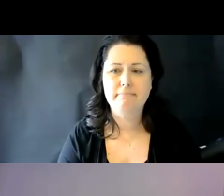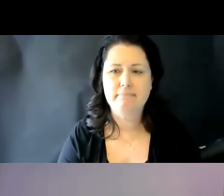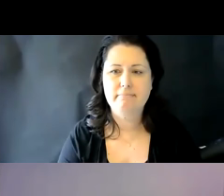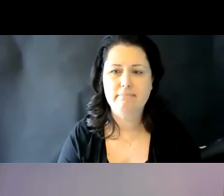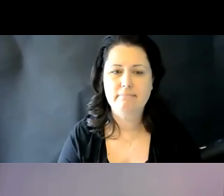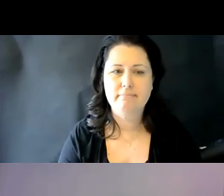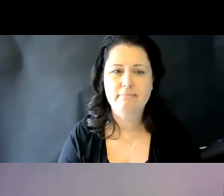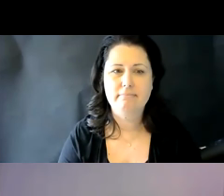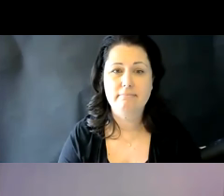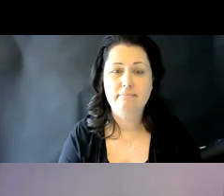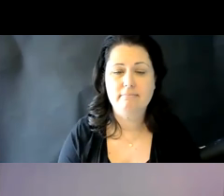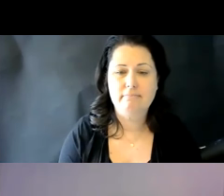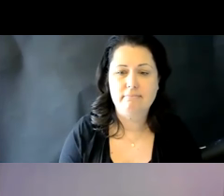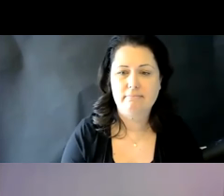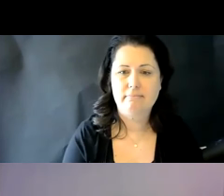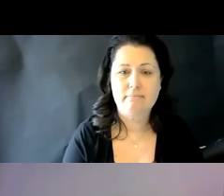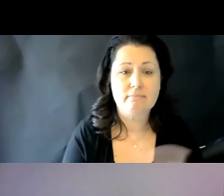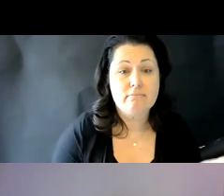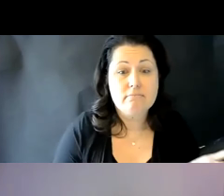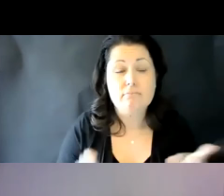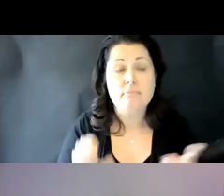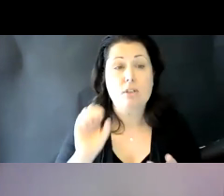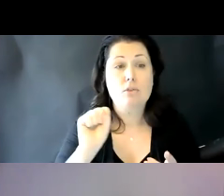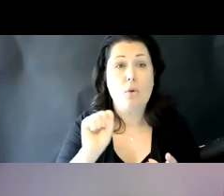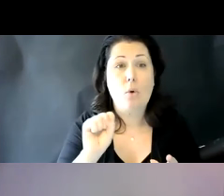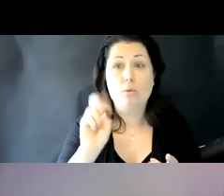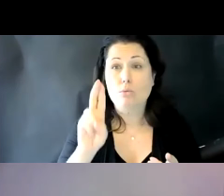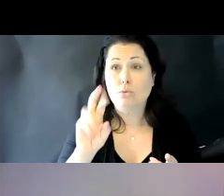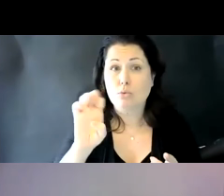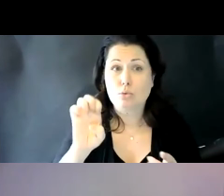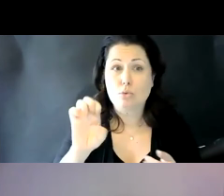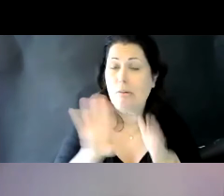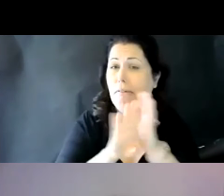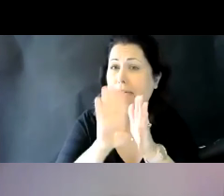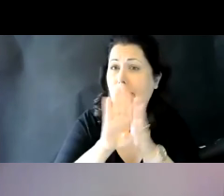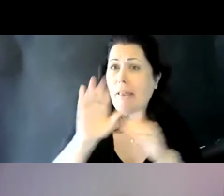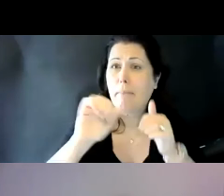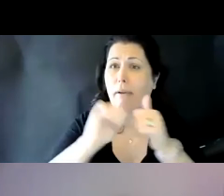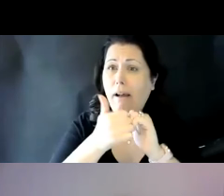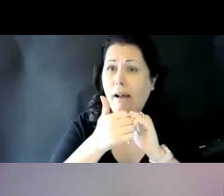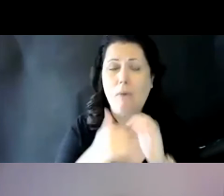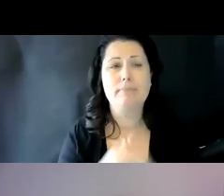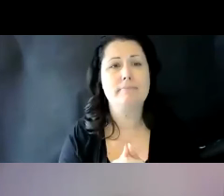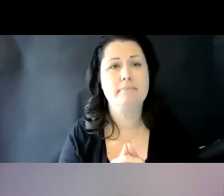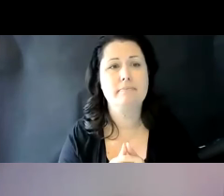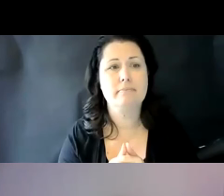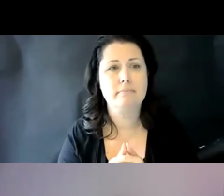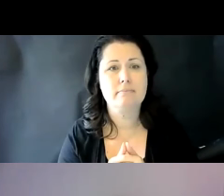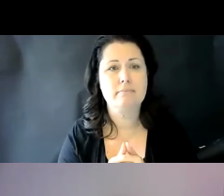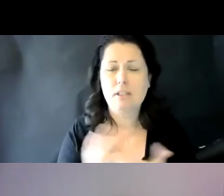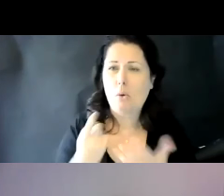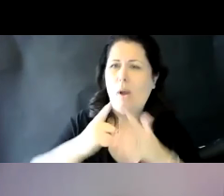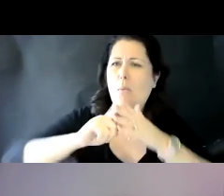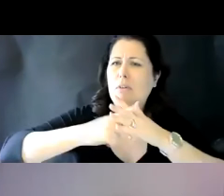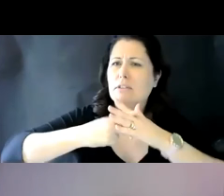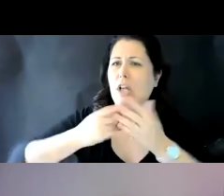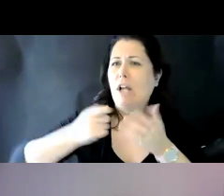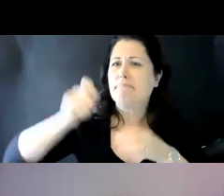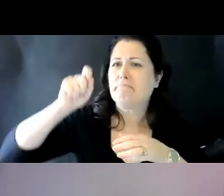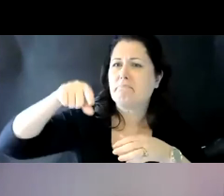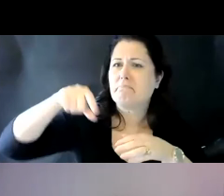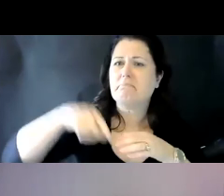So what is SURE and how has it developed? In order to do this, I've got to begin by telling you a little bit about